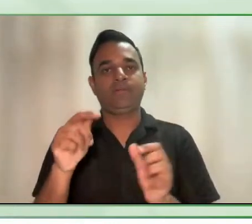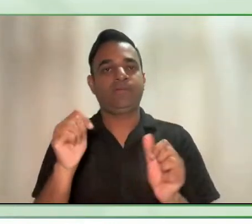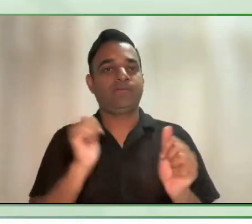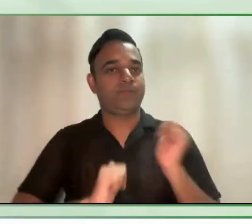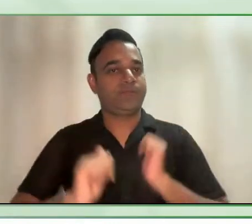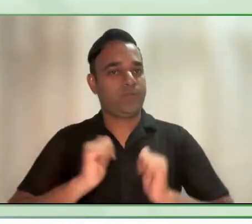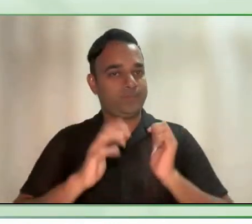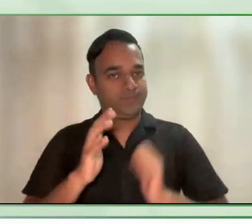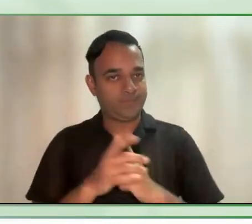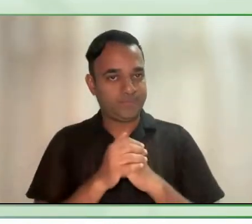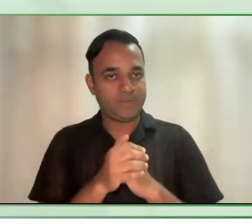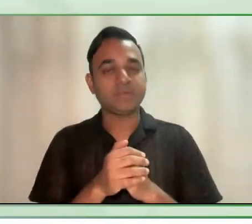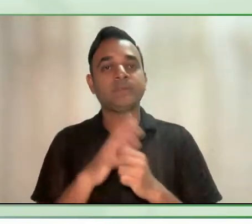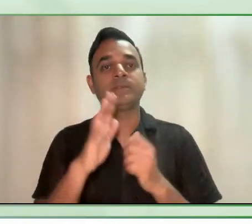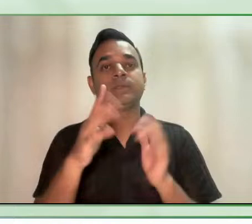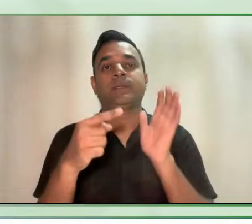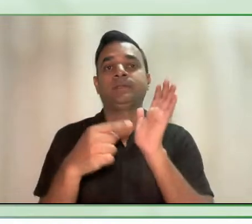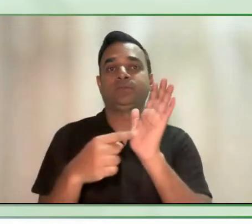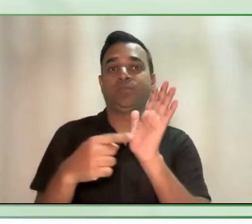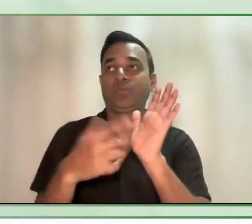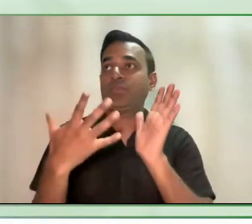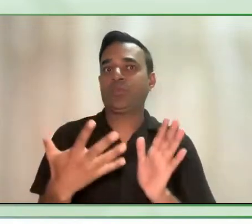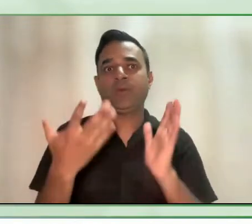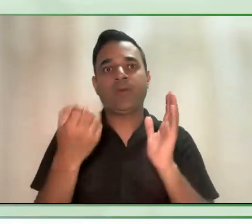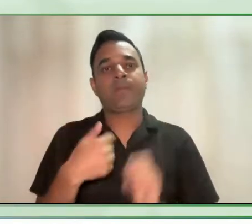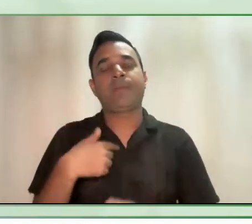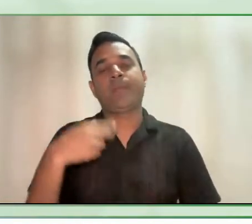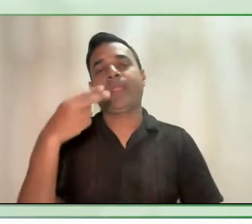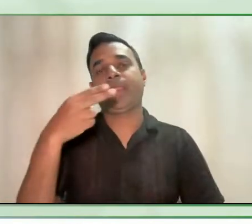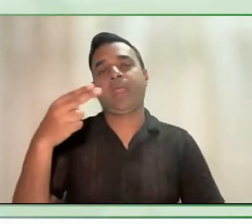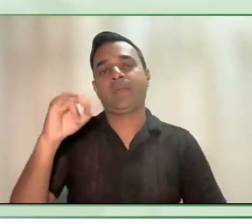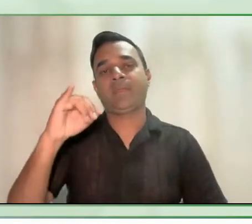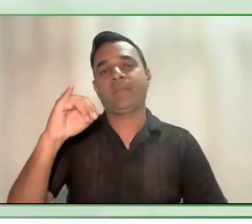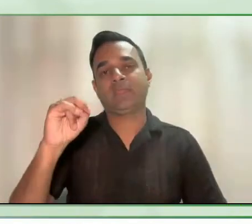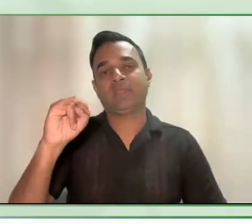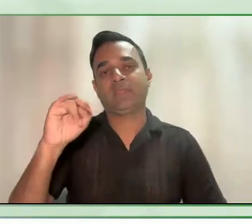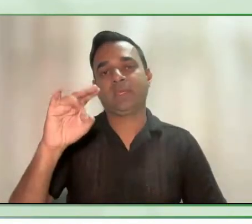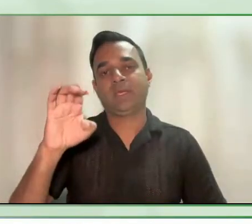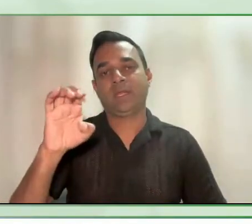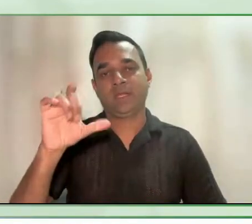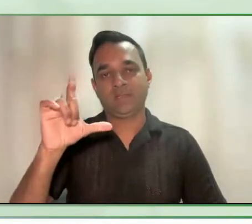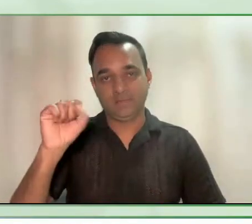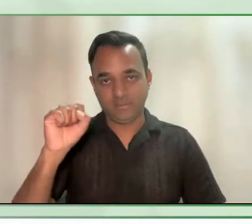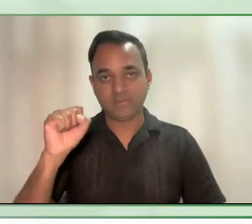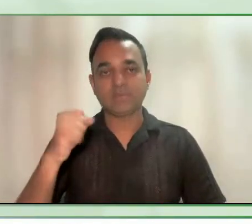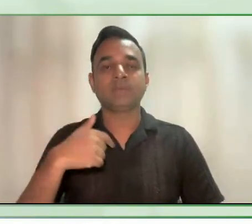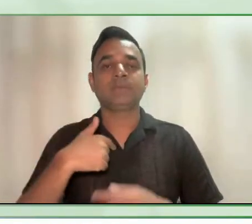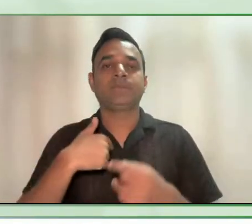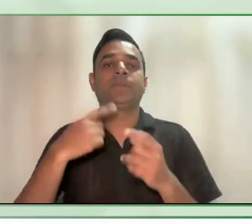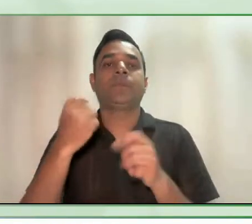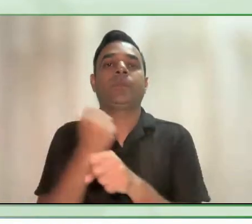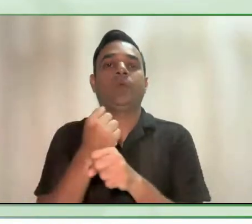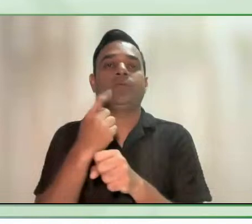inclusive arts. And I'm, very interested now and proud to meet Oyen Nash